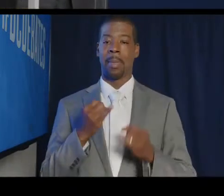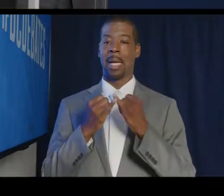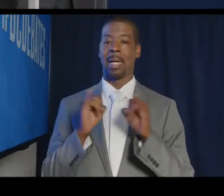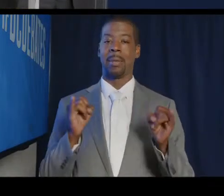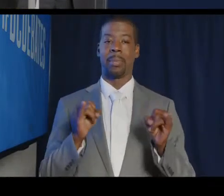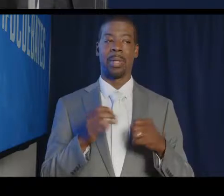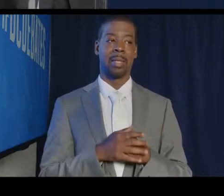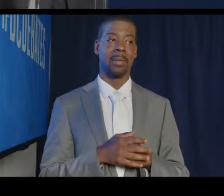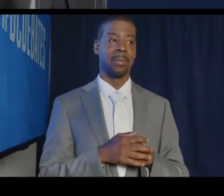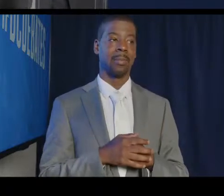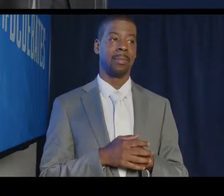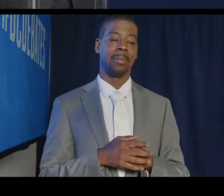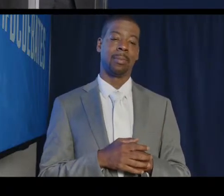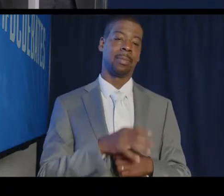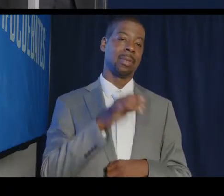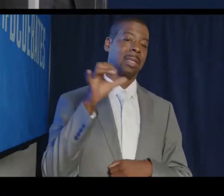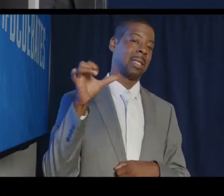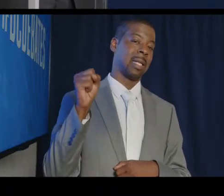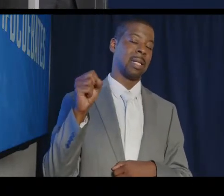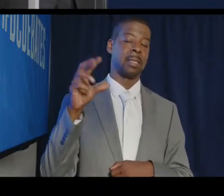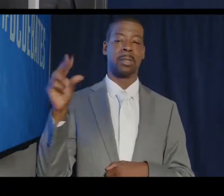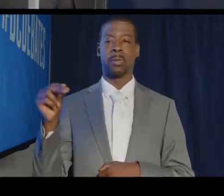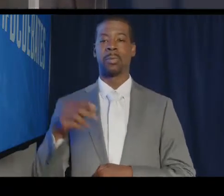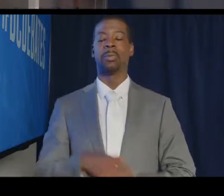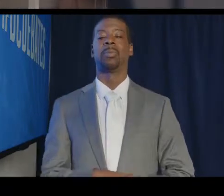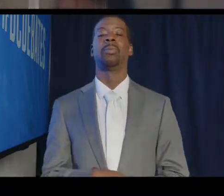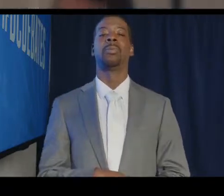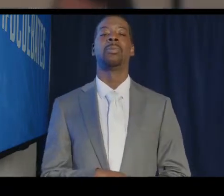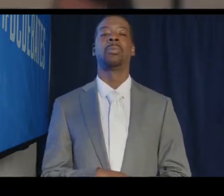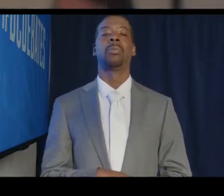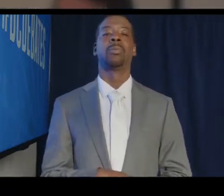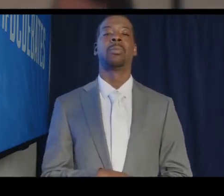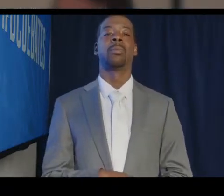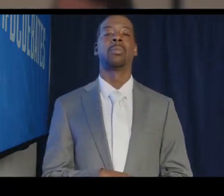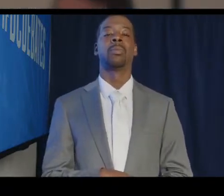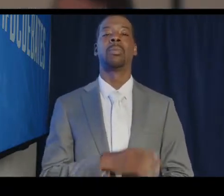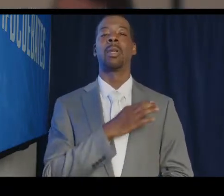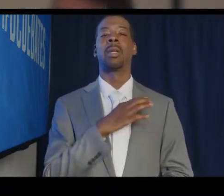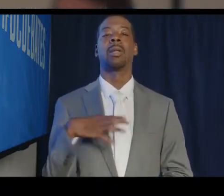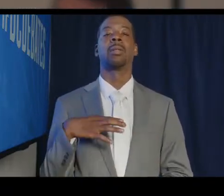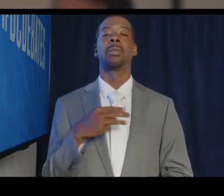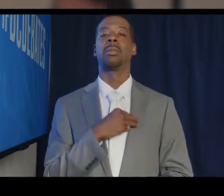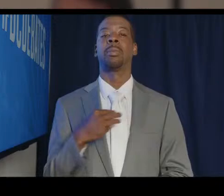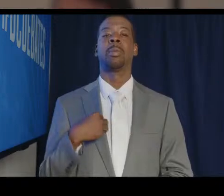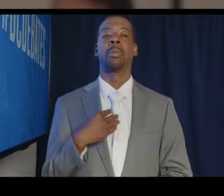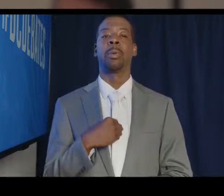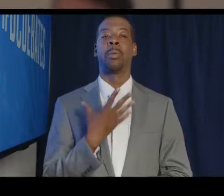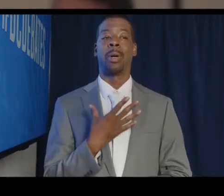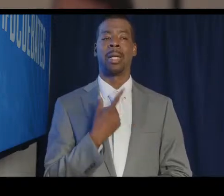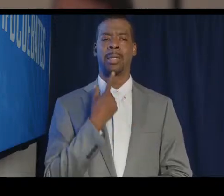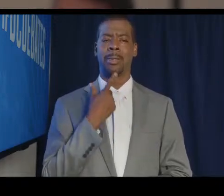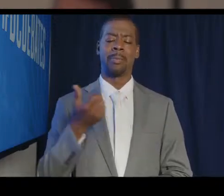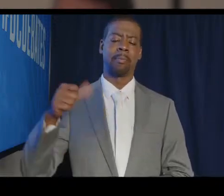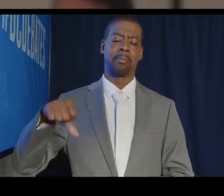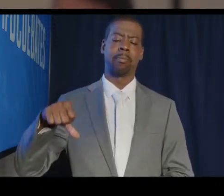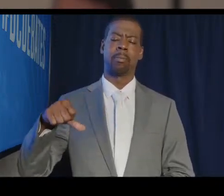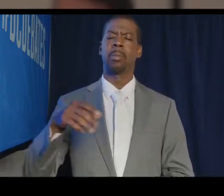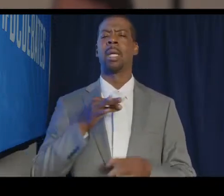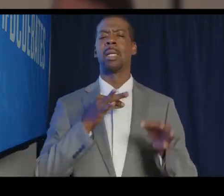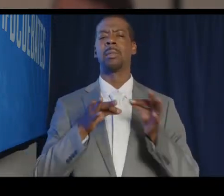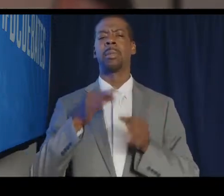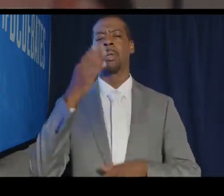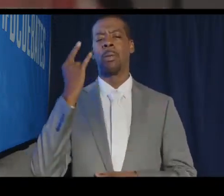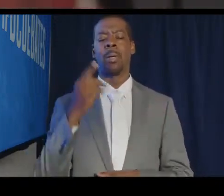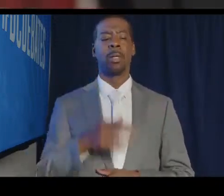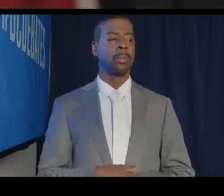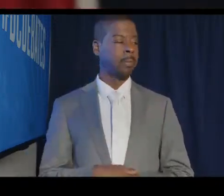got a mixed result here, so maybe we stick with this one. Councilmember White, you were a thumbs down. Yeah. Could you explain why?